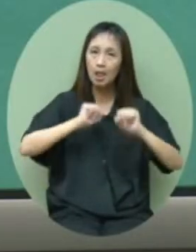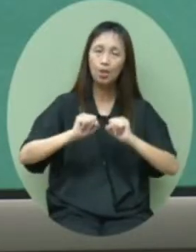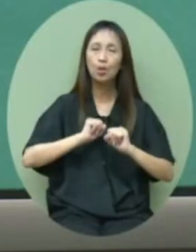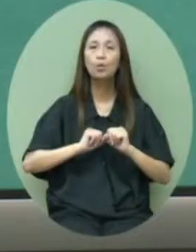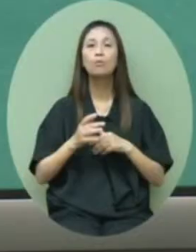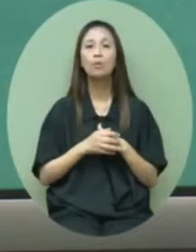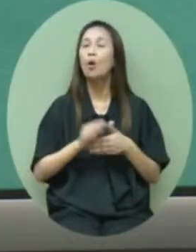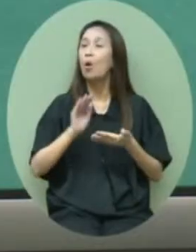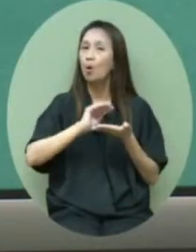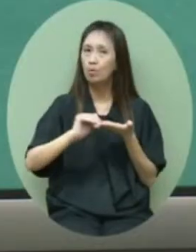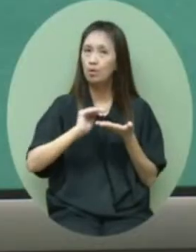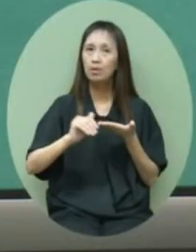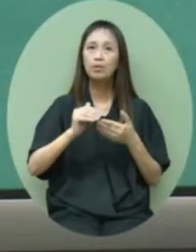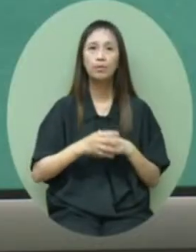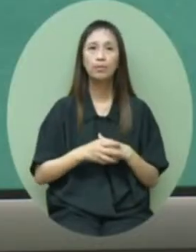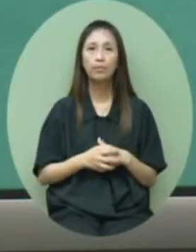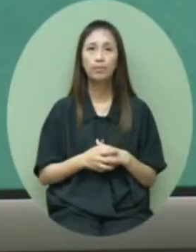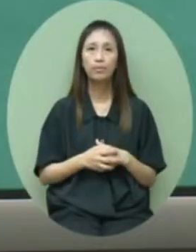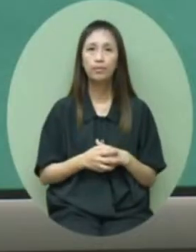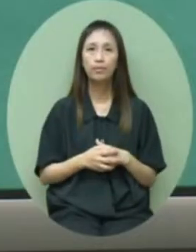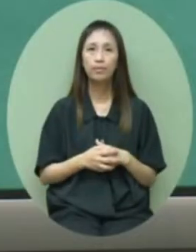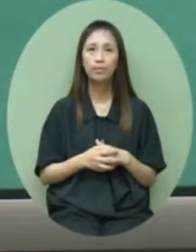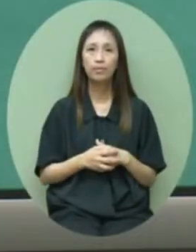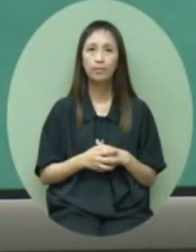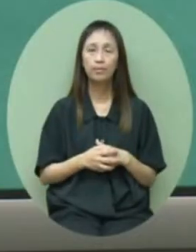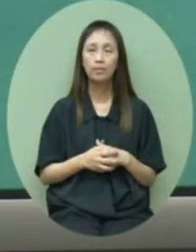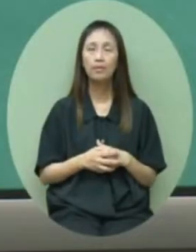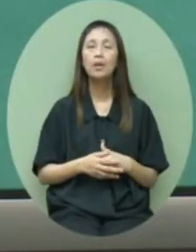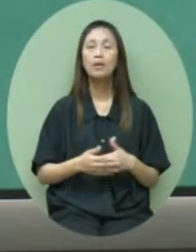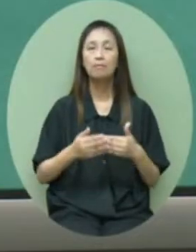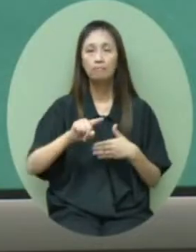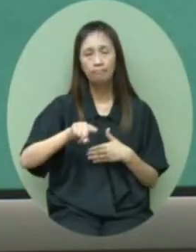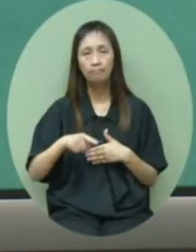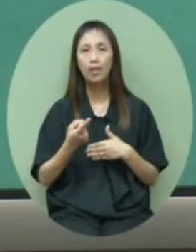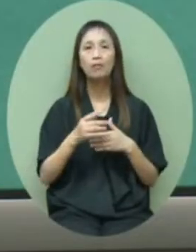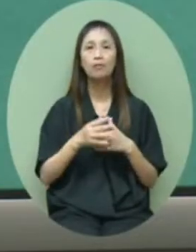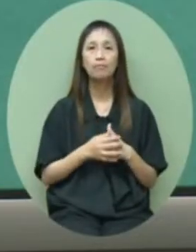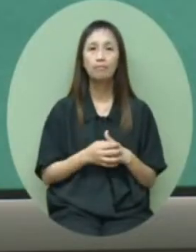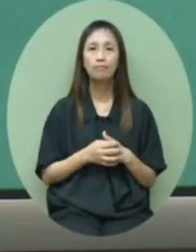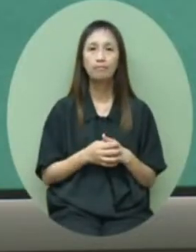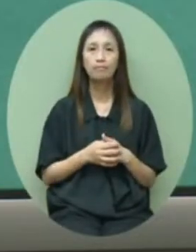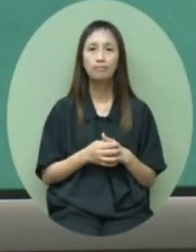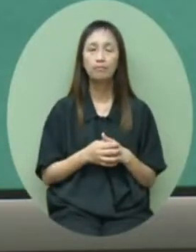may constitute or cause the occurrence of an offense endangering national security.